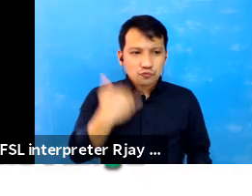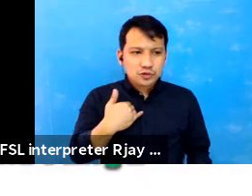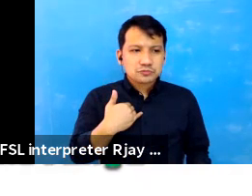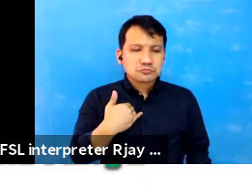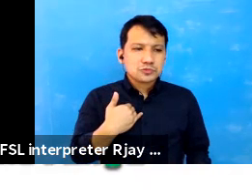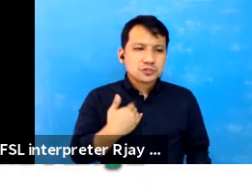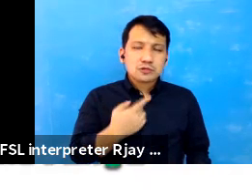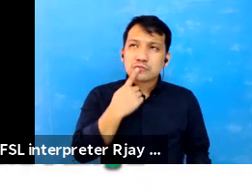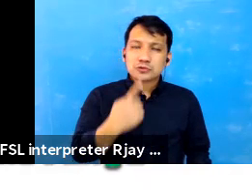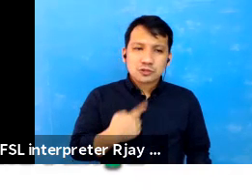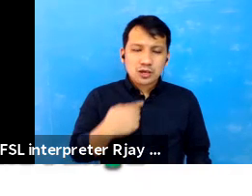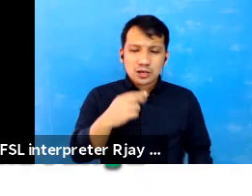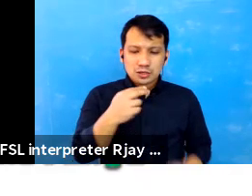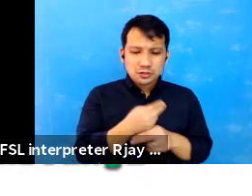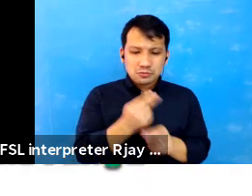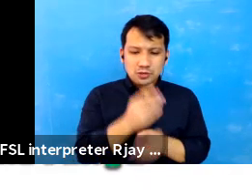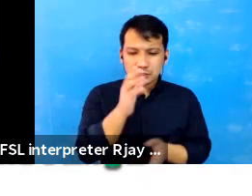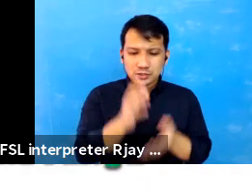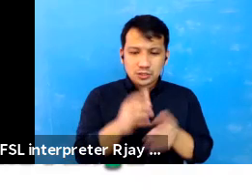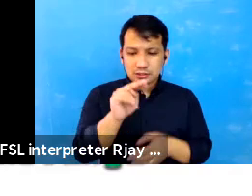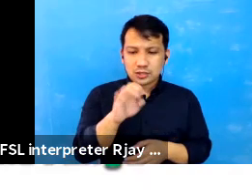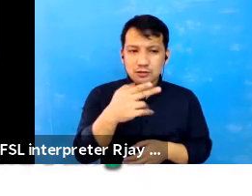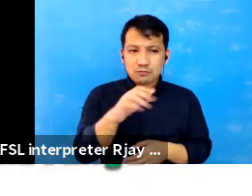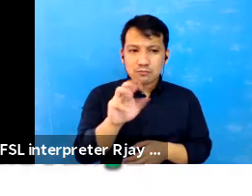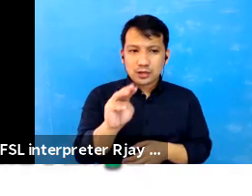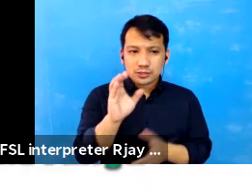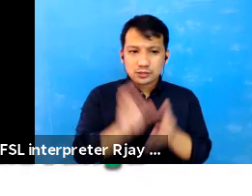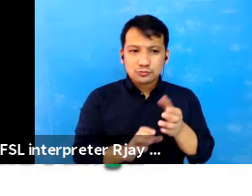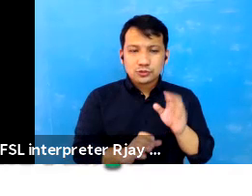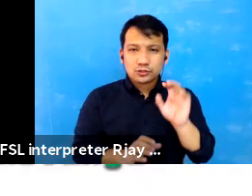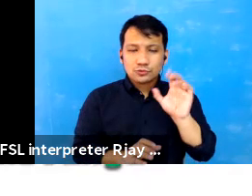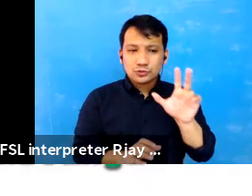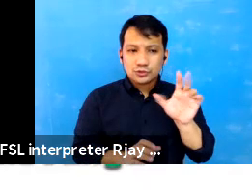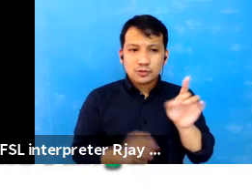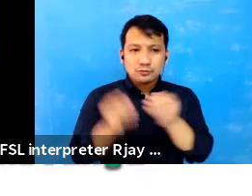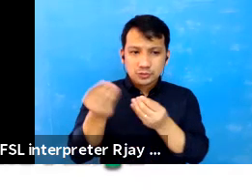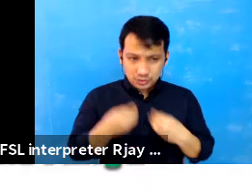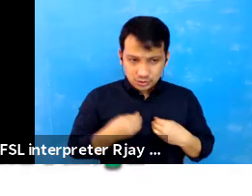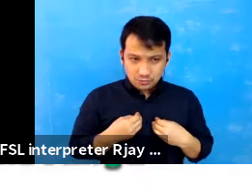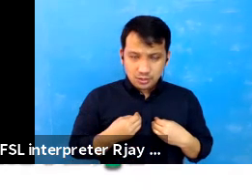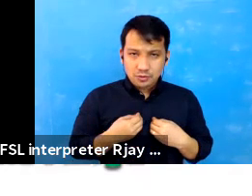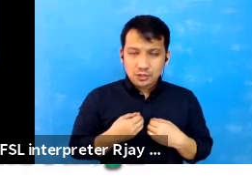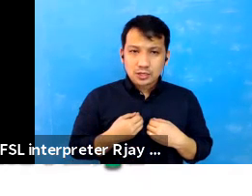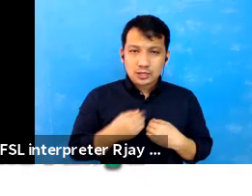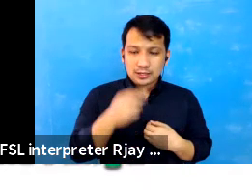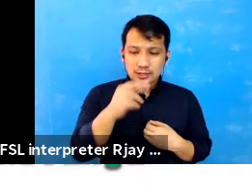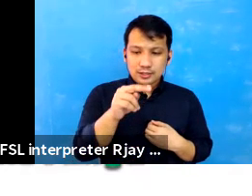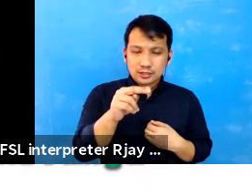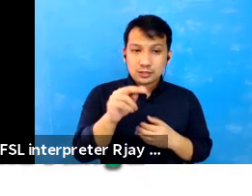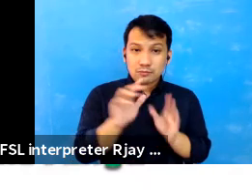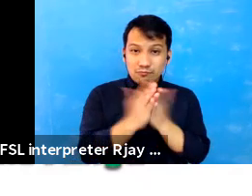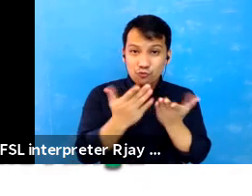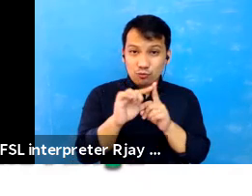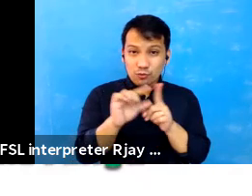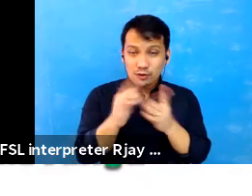Because He said in Nehemiah chapter 9 verse 35, He gave you a lot of blessing, a lot of grace,